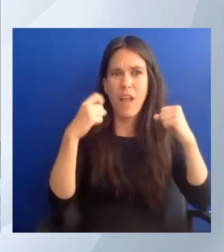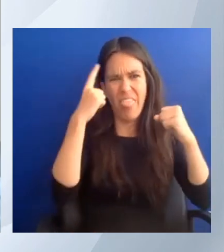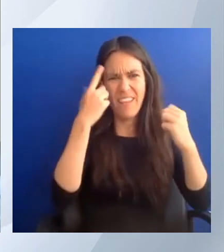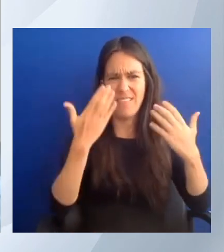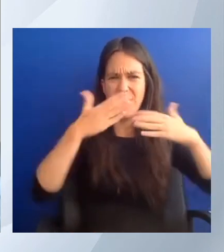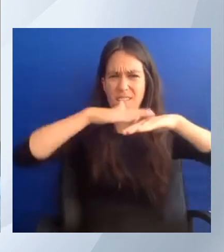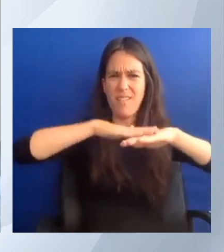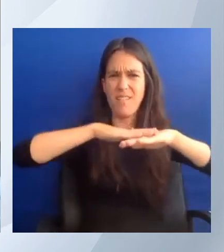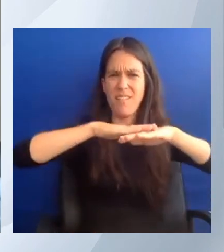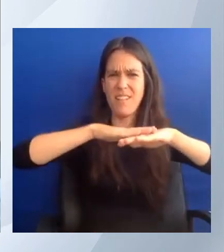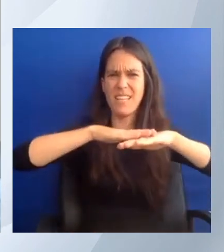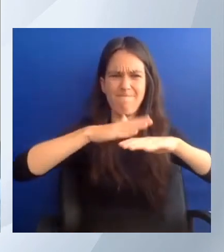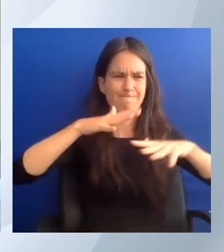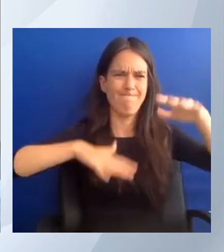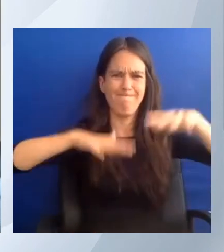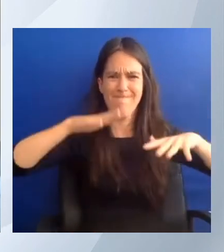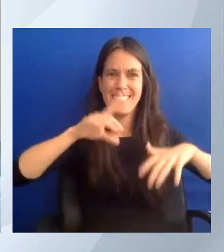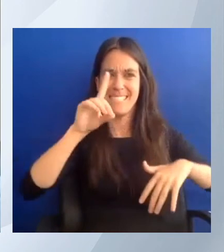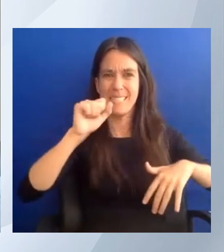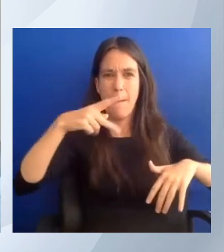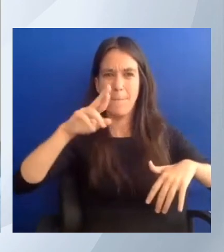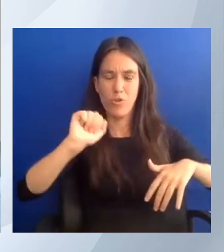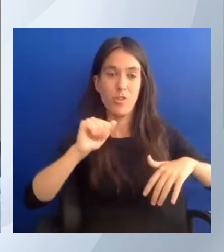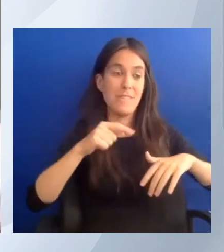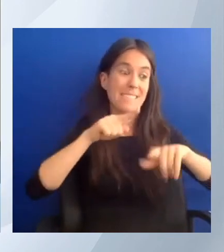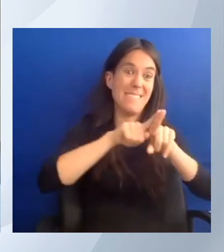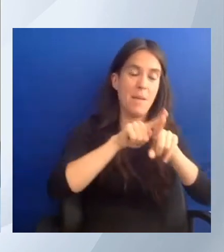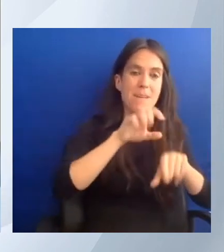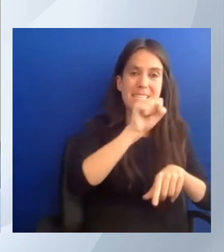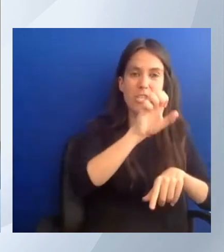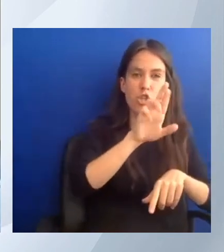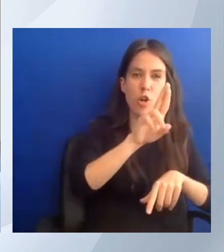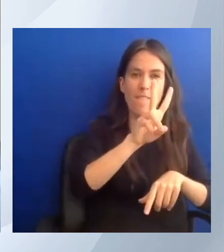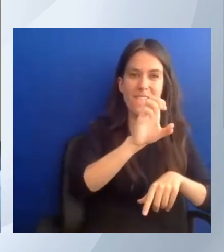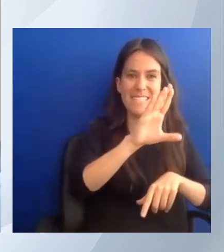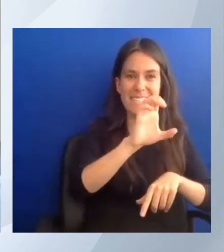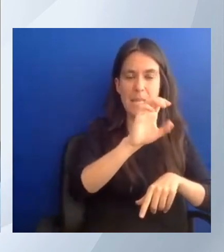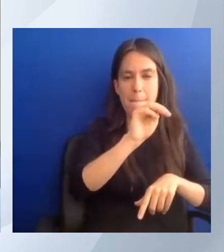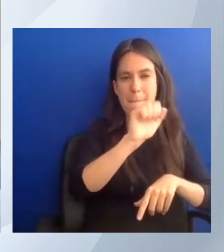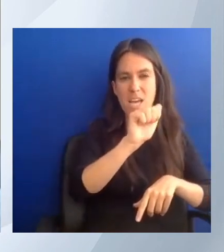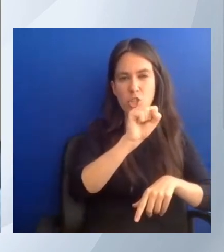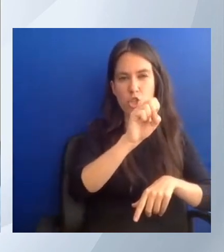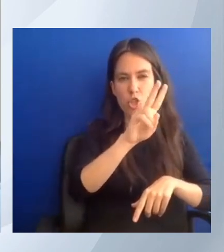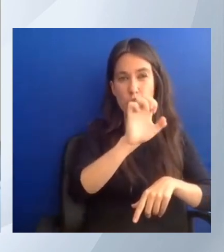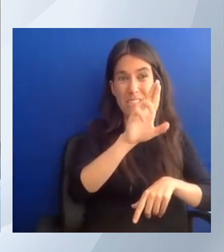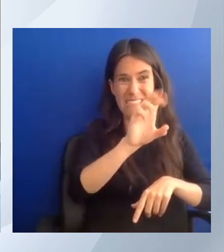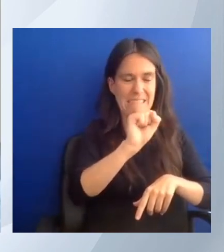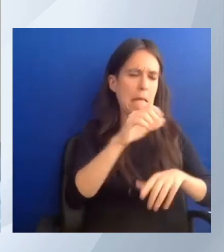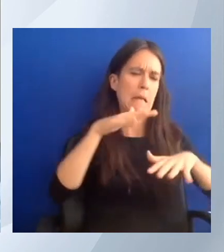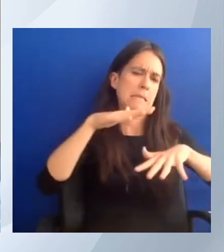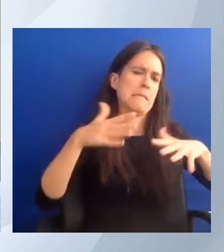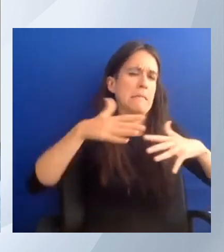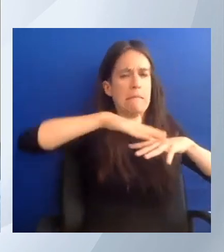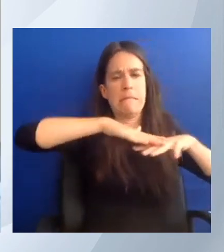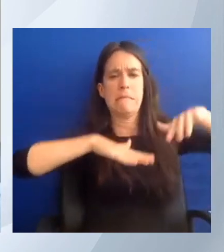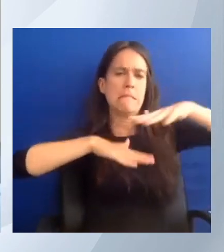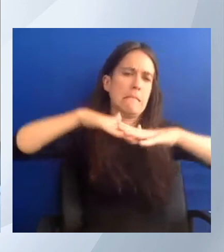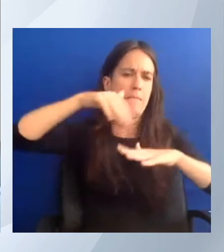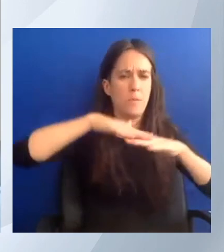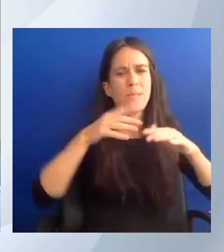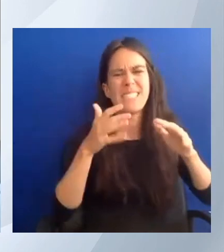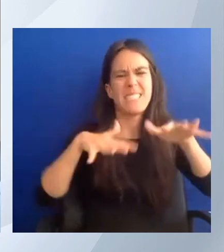between functionality of Dapr and service meshes. So there are service meshes around there which offer you